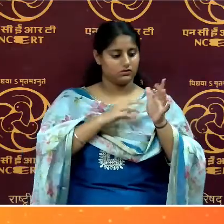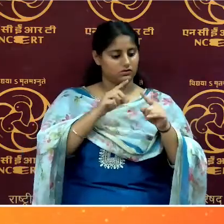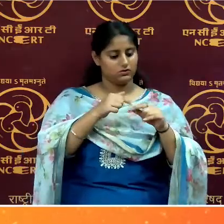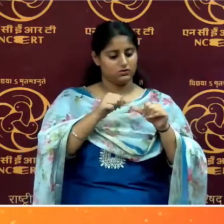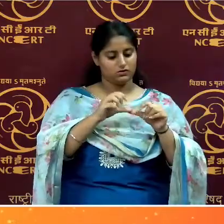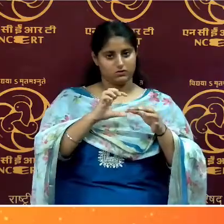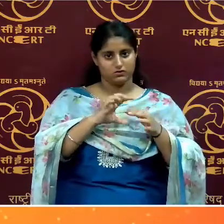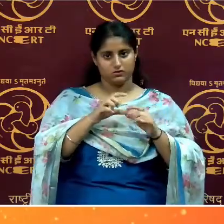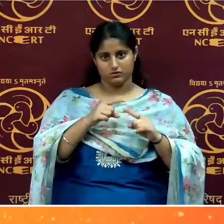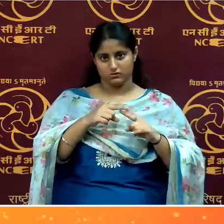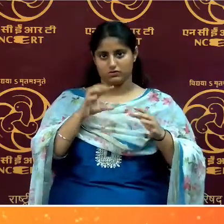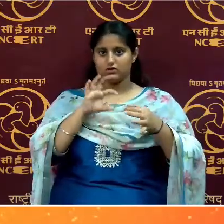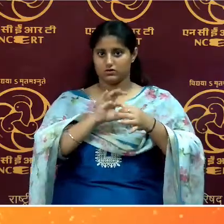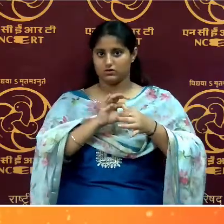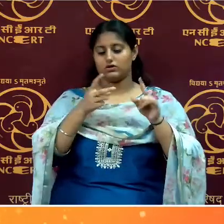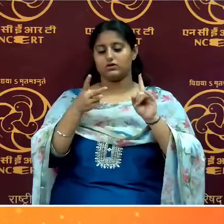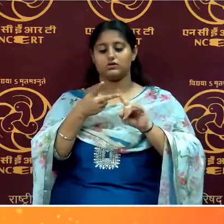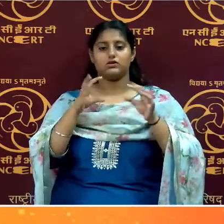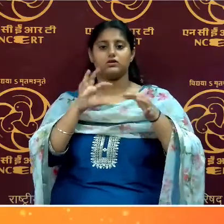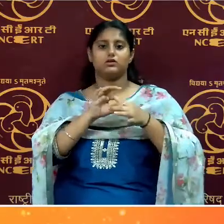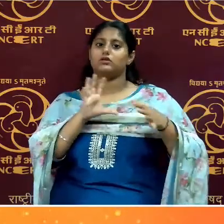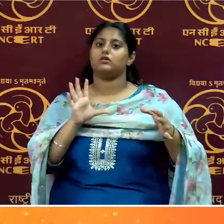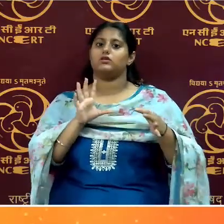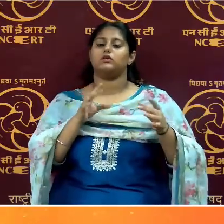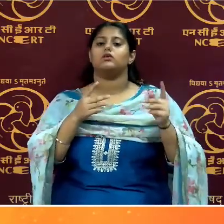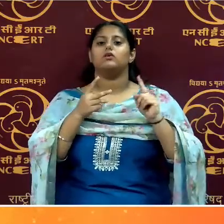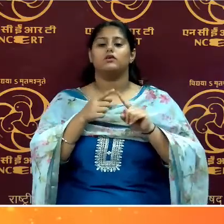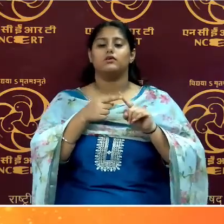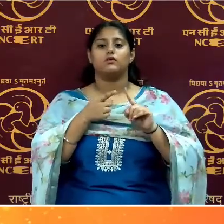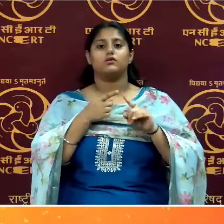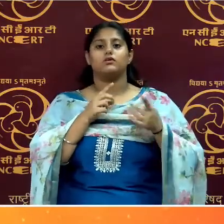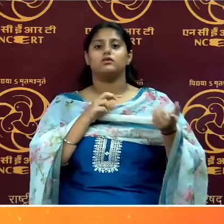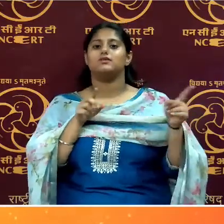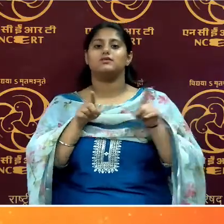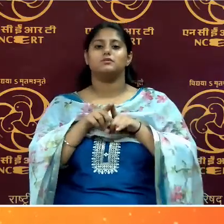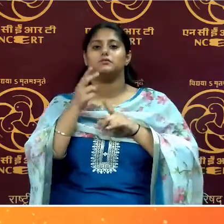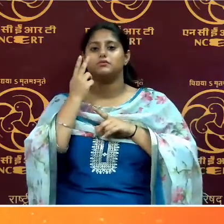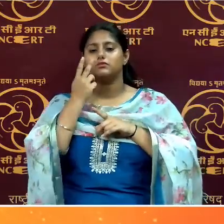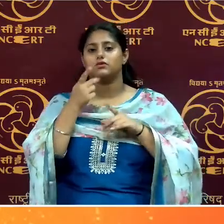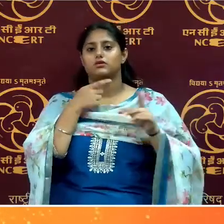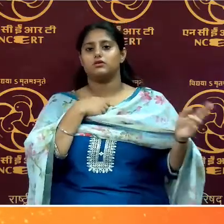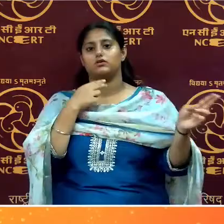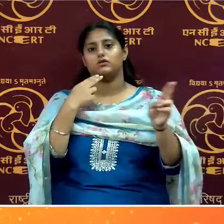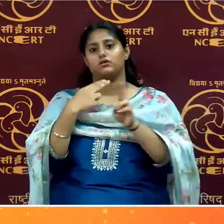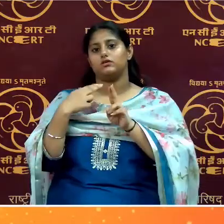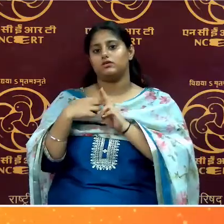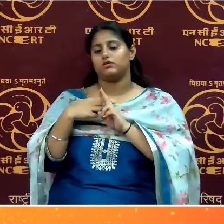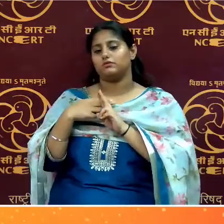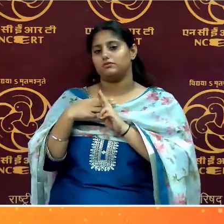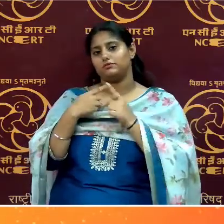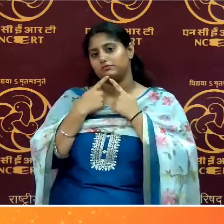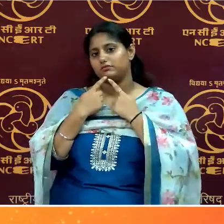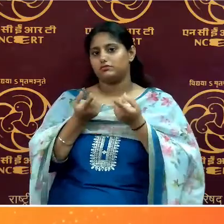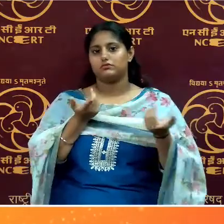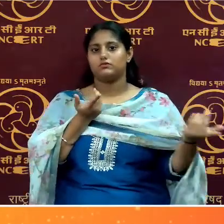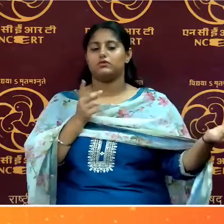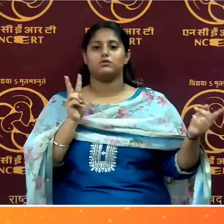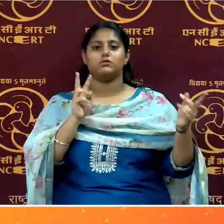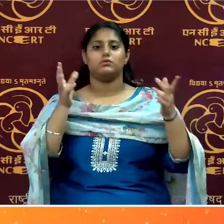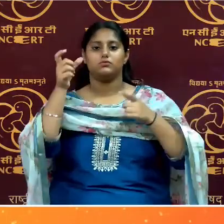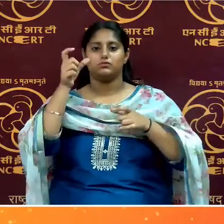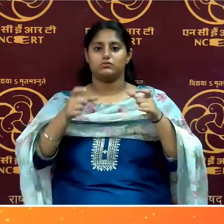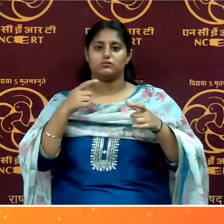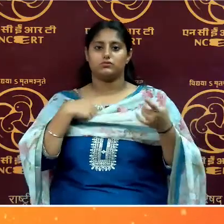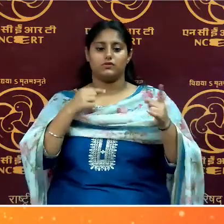forces. Now, the contact forces we have seen, right, as we go with the name only, contact forces. So, the two bodies are